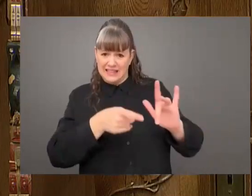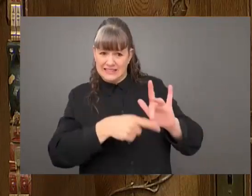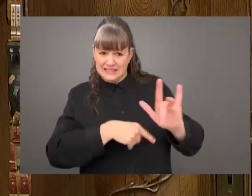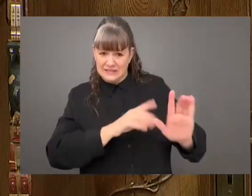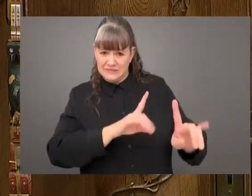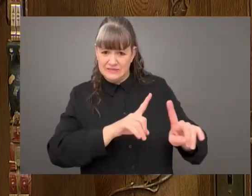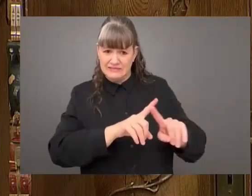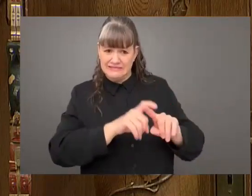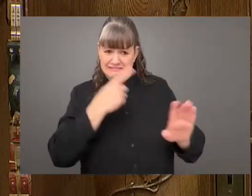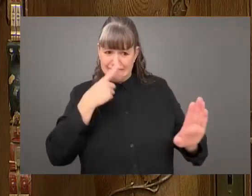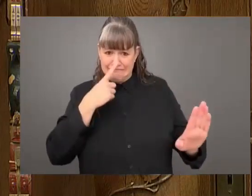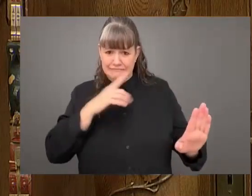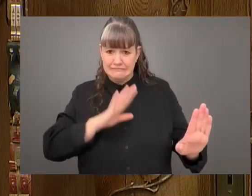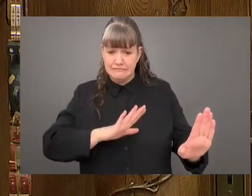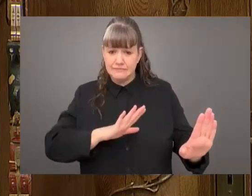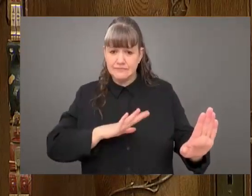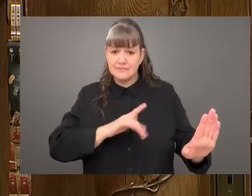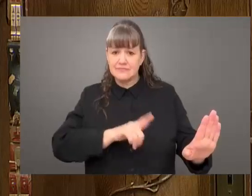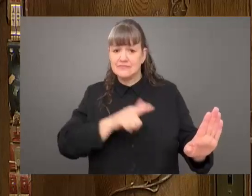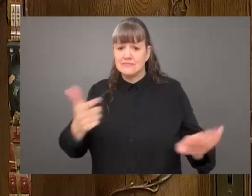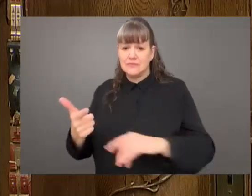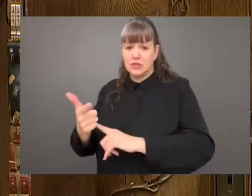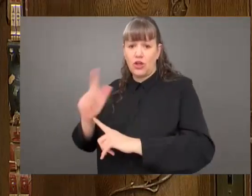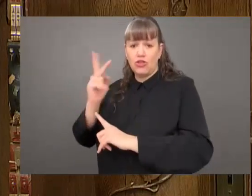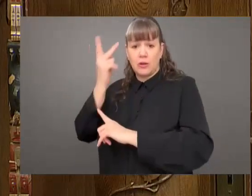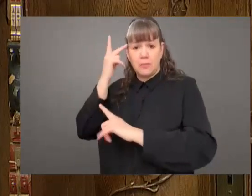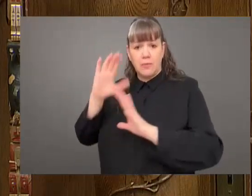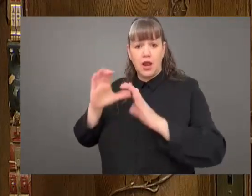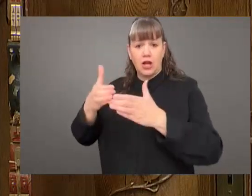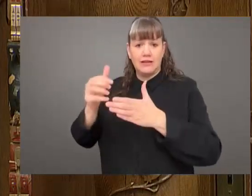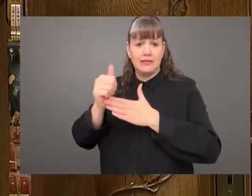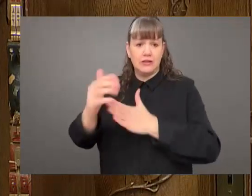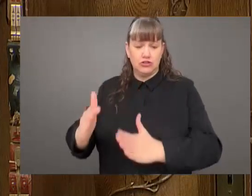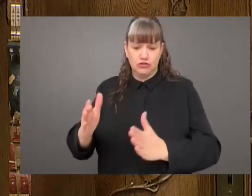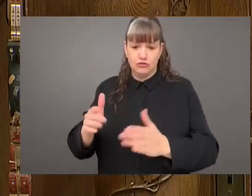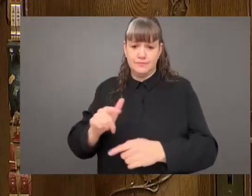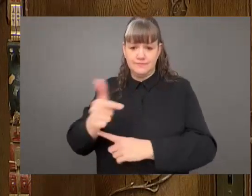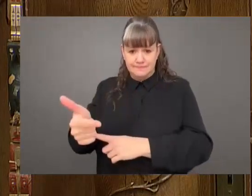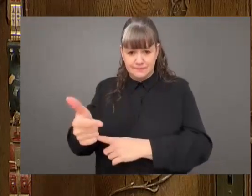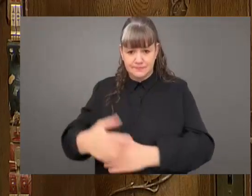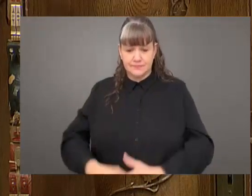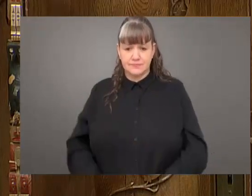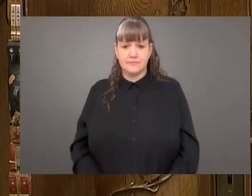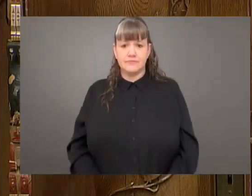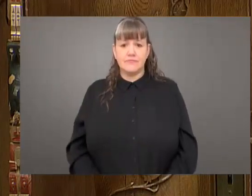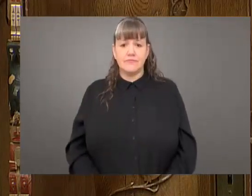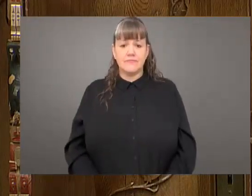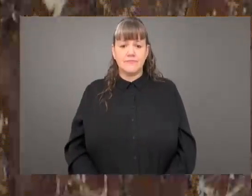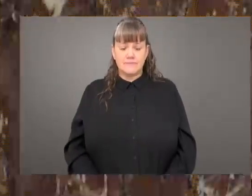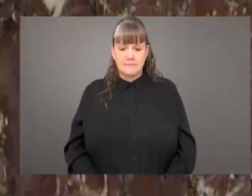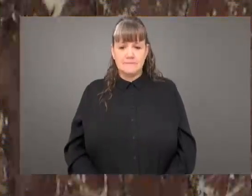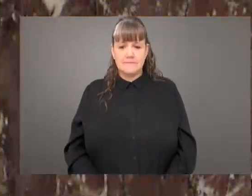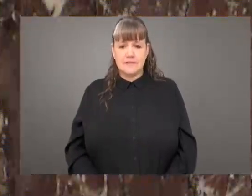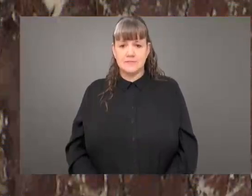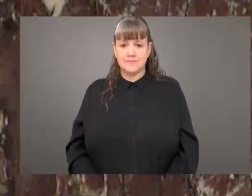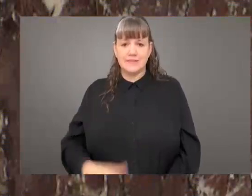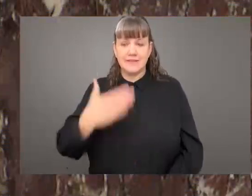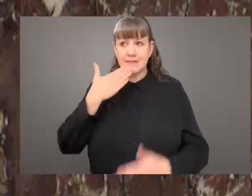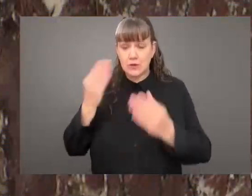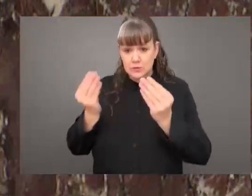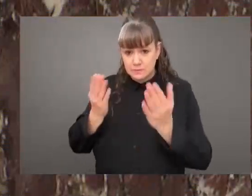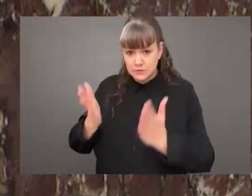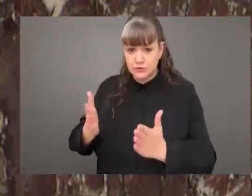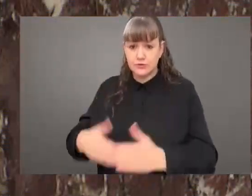Third party, House Leader. Thank you, Honourable Speaker. The report on reforming the Police